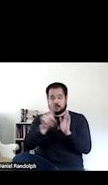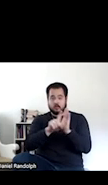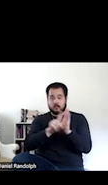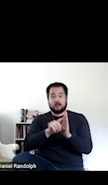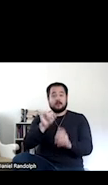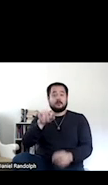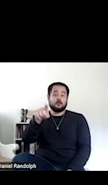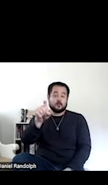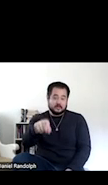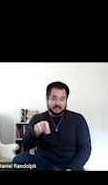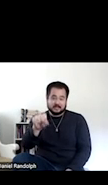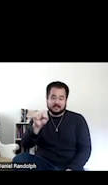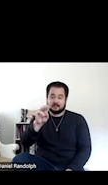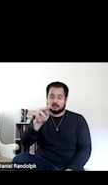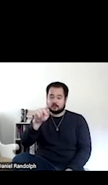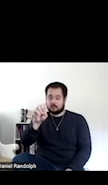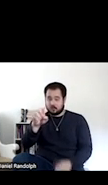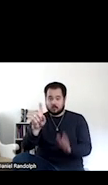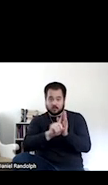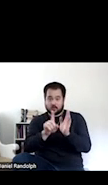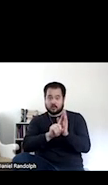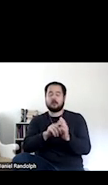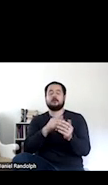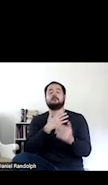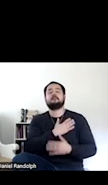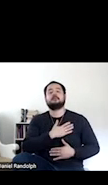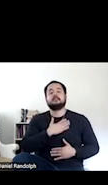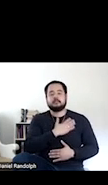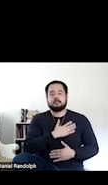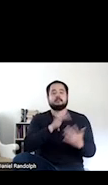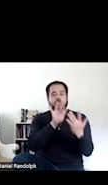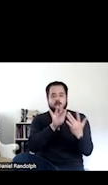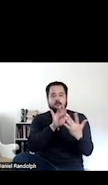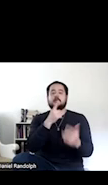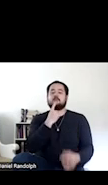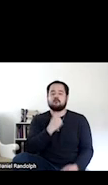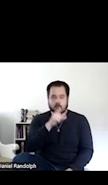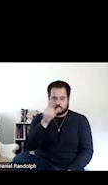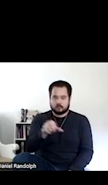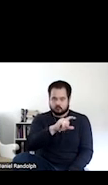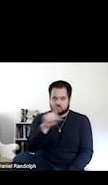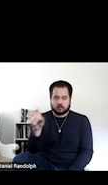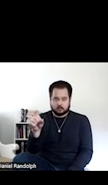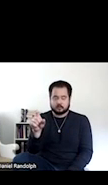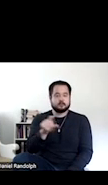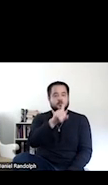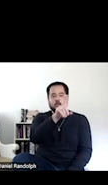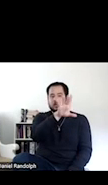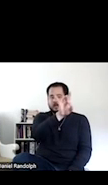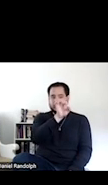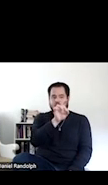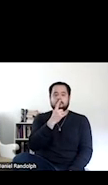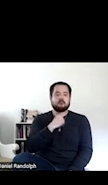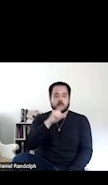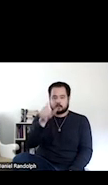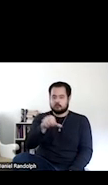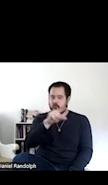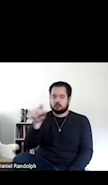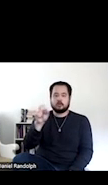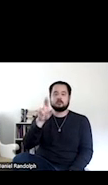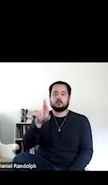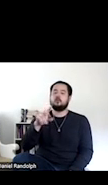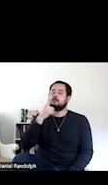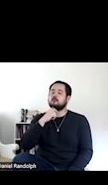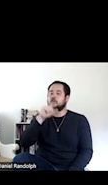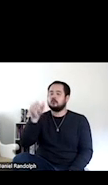Cross, whether it be at 1-800-RED-CROSS or redcross.org. We will come out to your house. We will educate you. We will